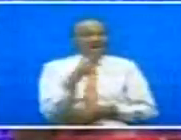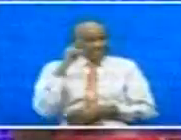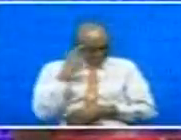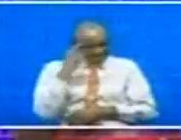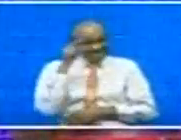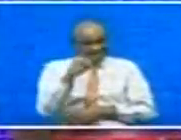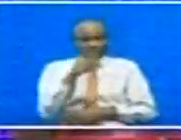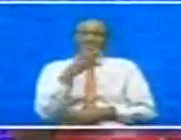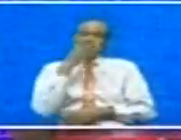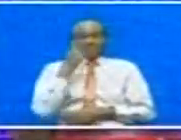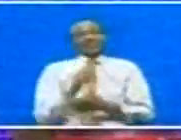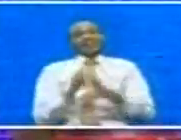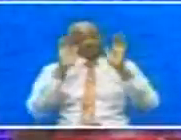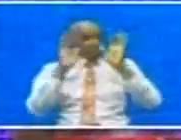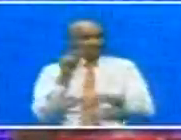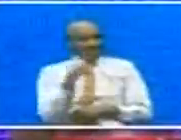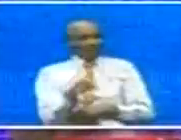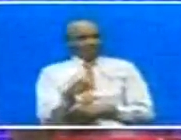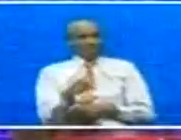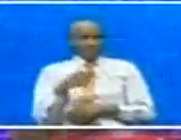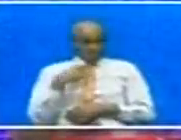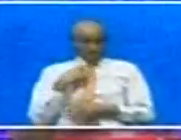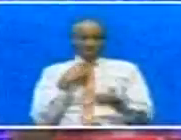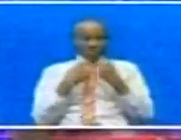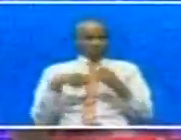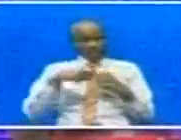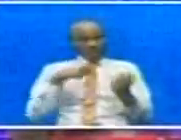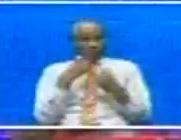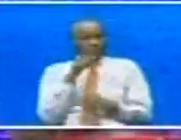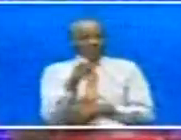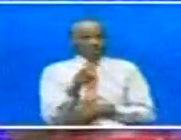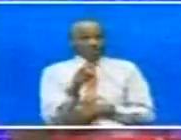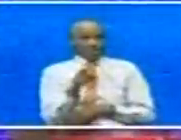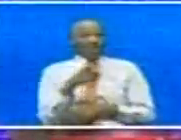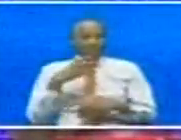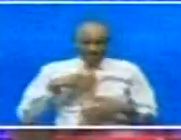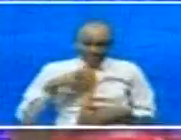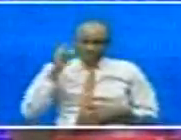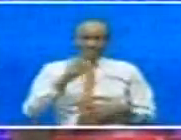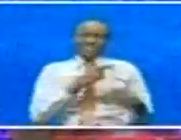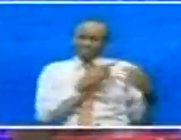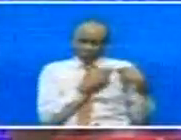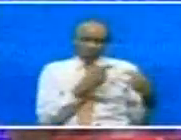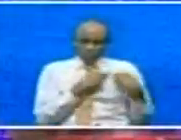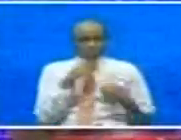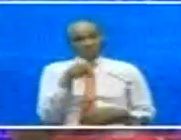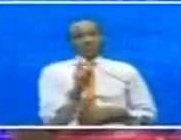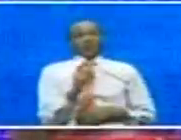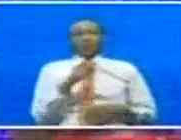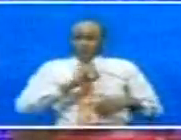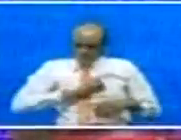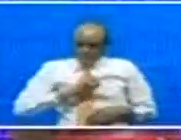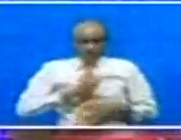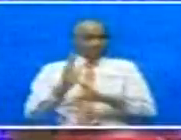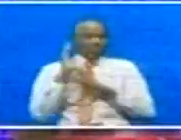what is critical. Yeah, absolutely. And I think that's what we were just talking about people taking responsibility as well for their own